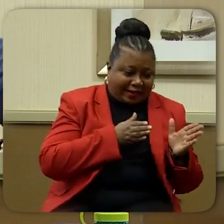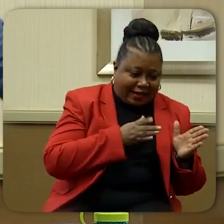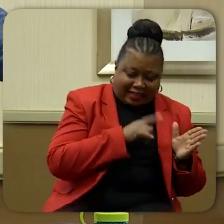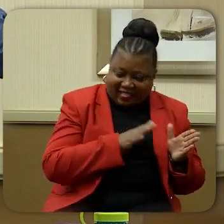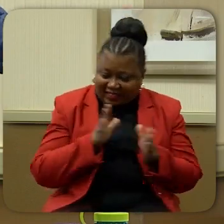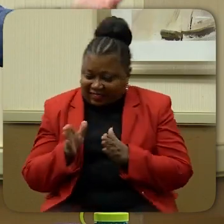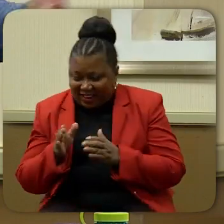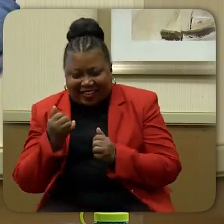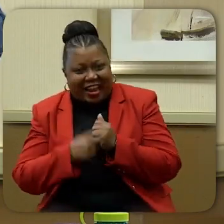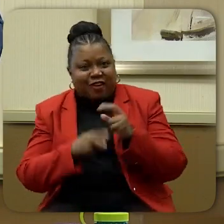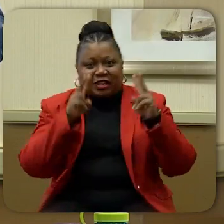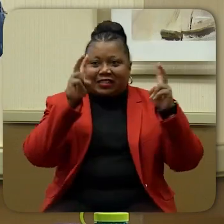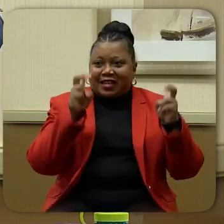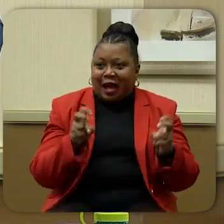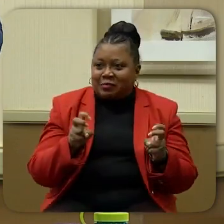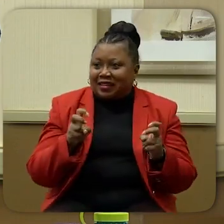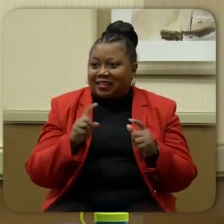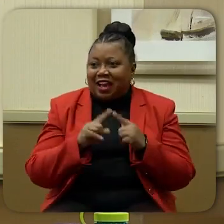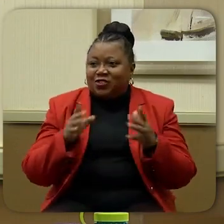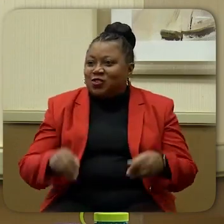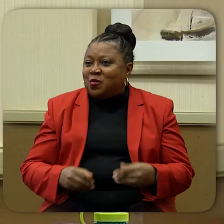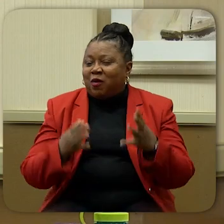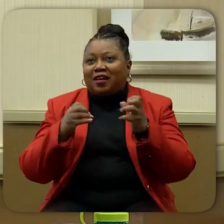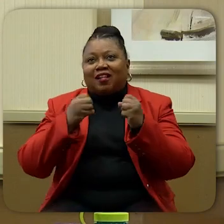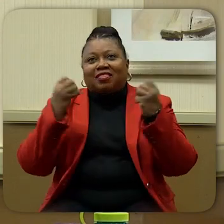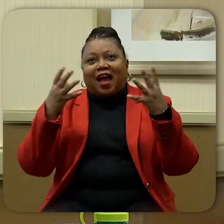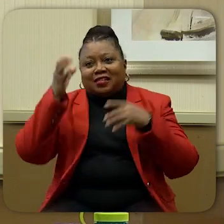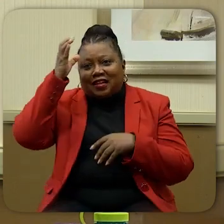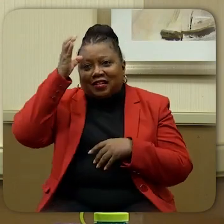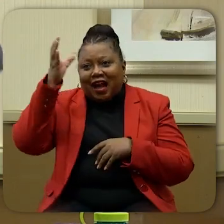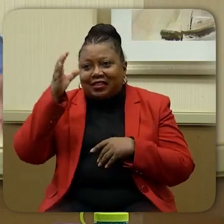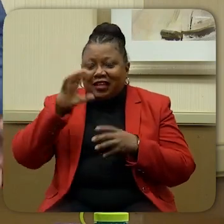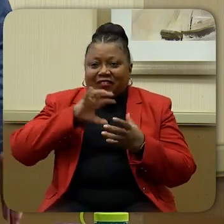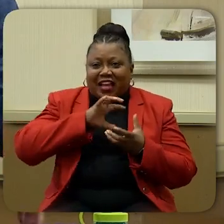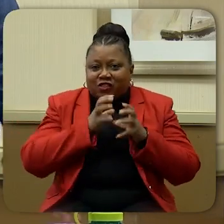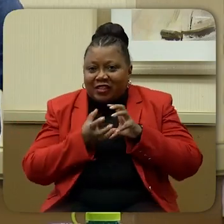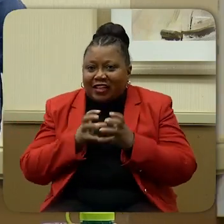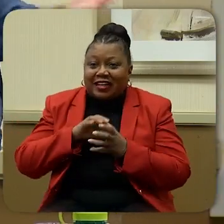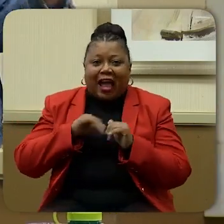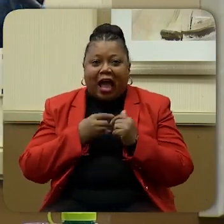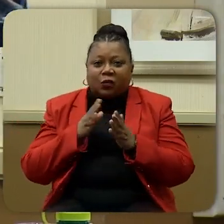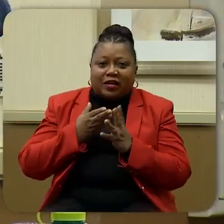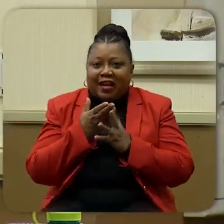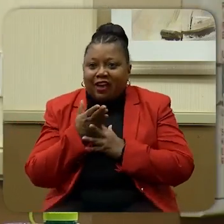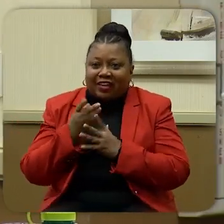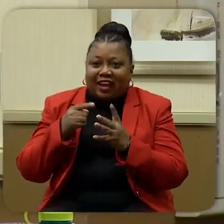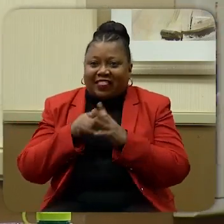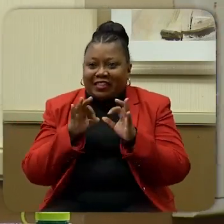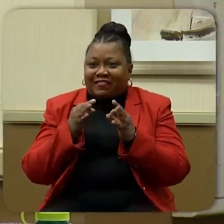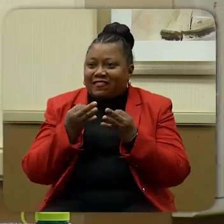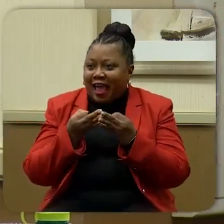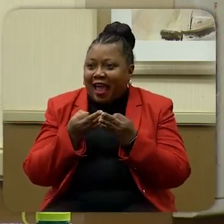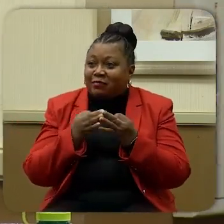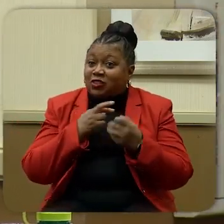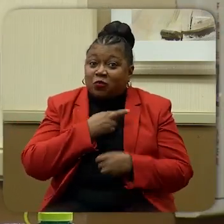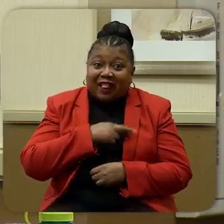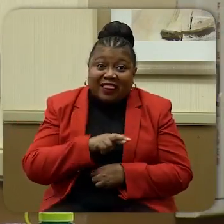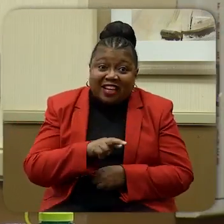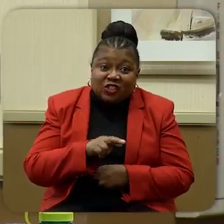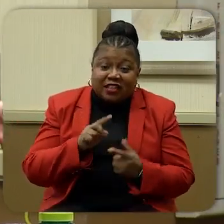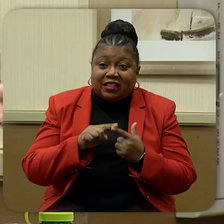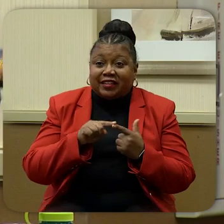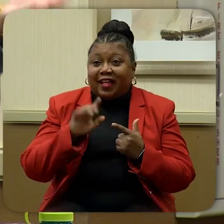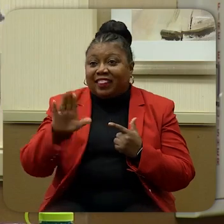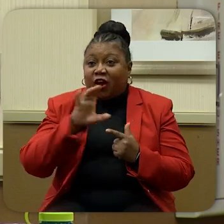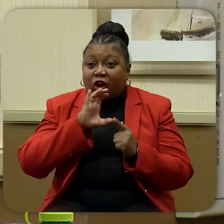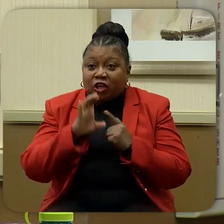the other on every topic. And so you brought up like lots of concepts of intersectionality, of how are we navigating this family's religion,